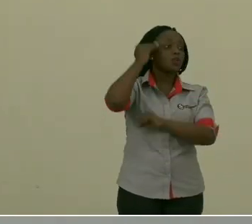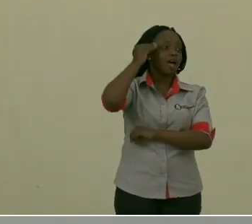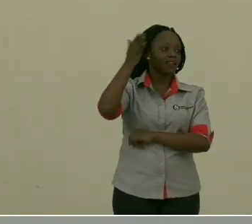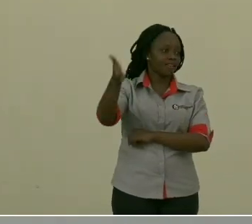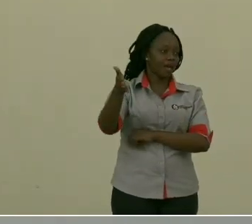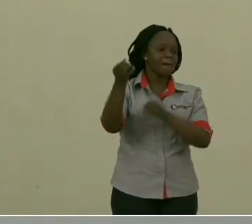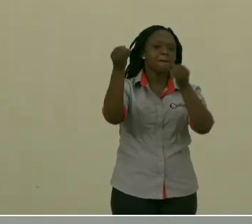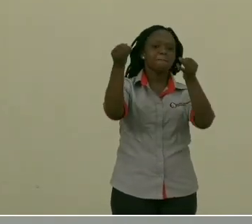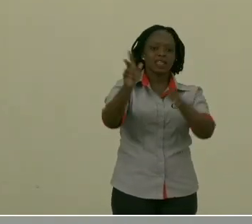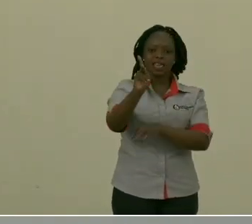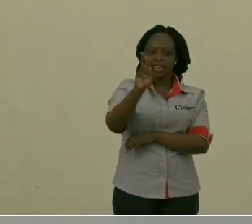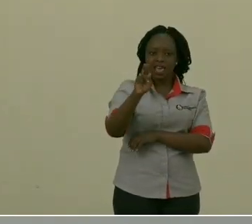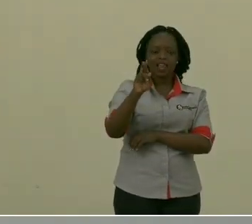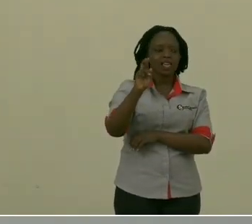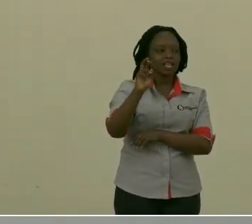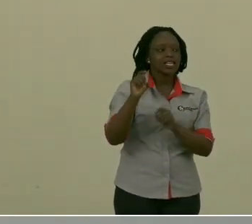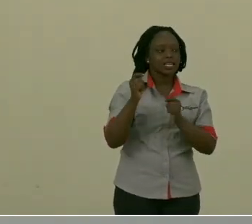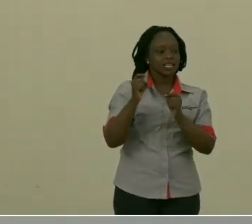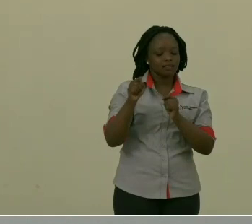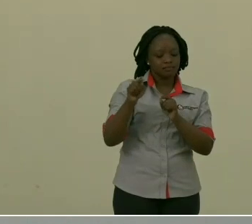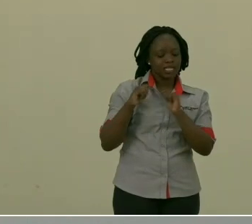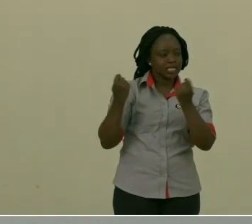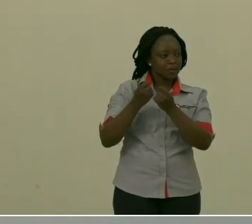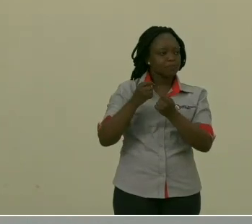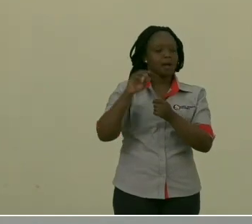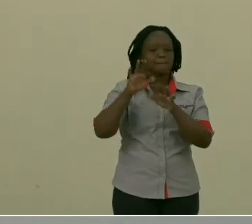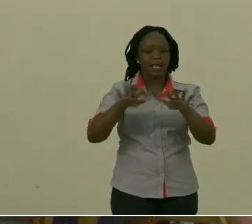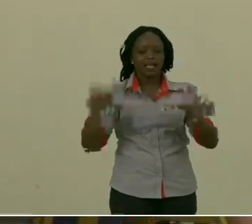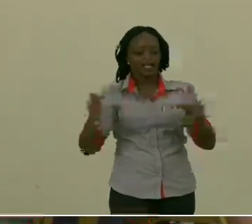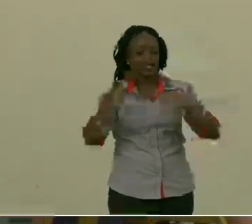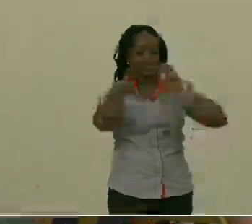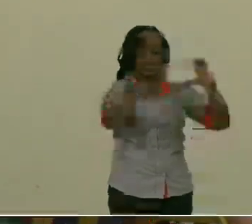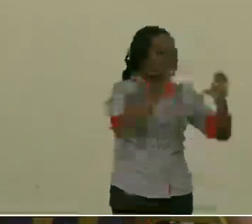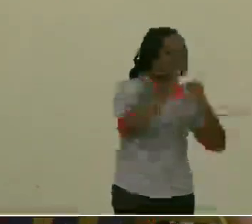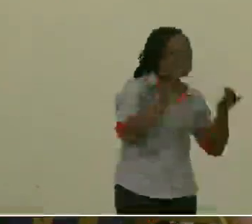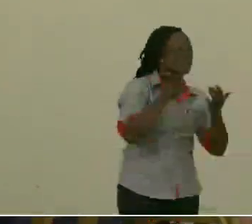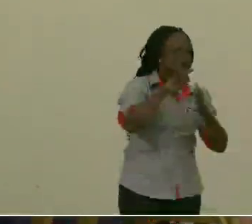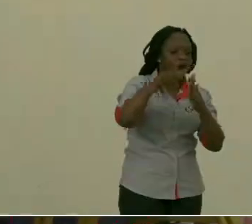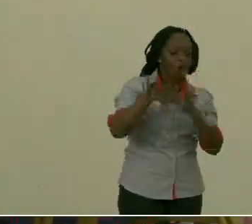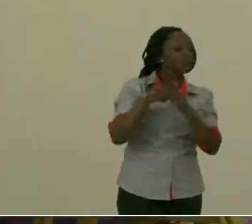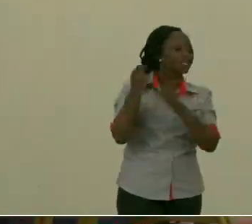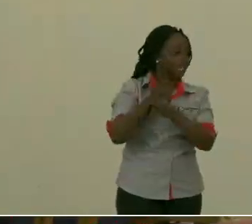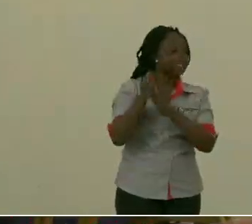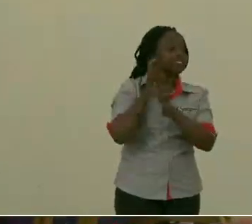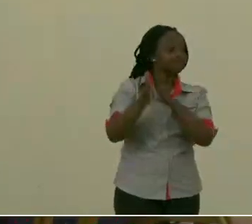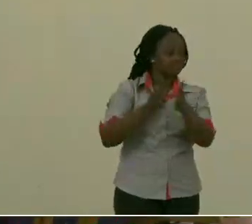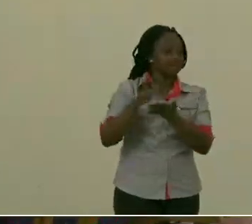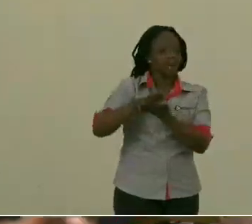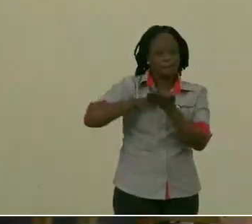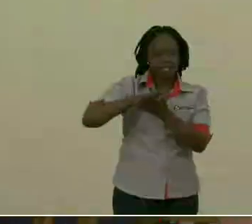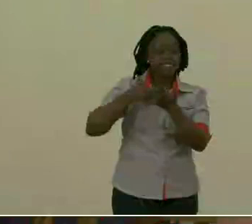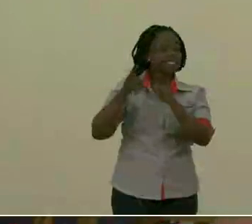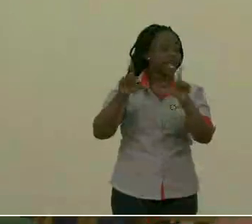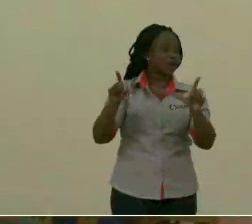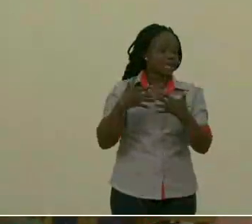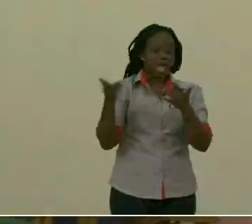majority of our staff from domestic taxes, from customs, from marketing and communication, they are well equipped with basic sign language. And whenever